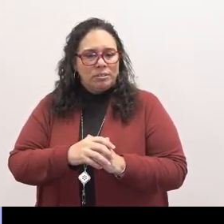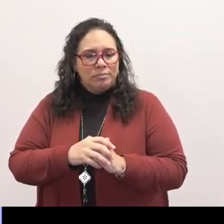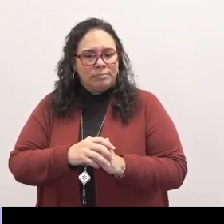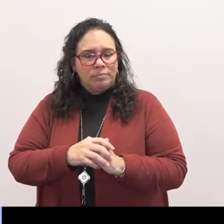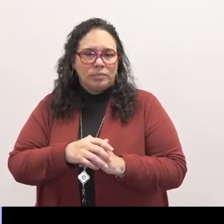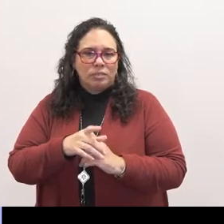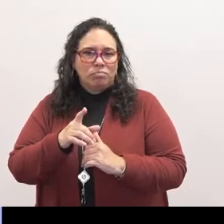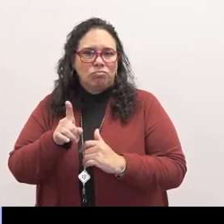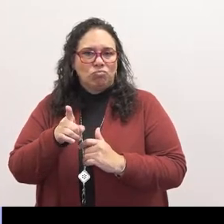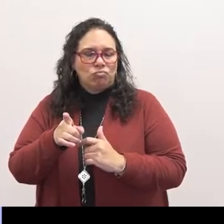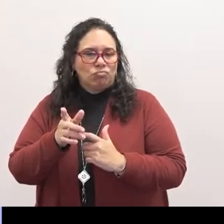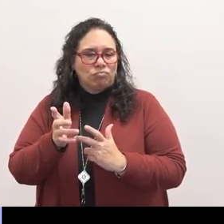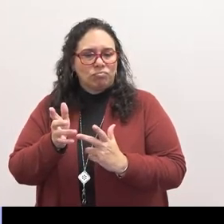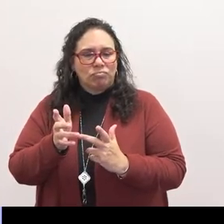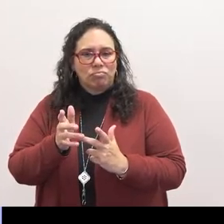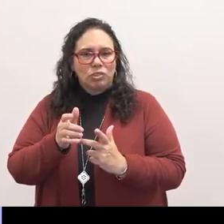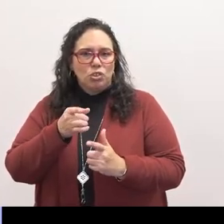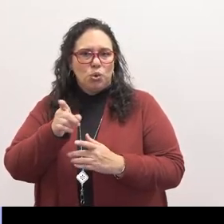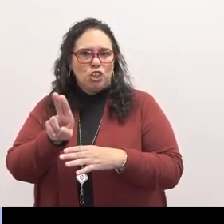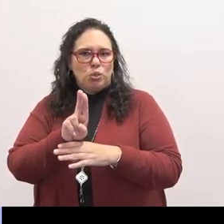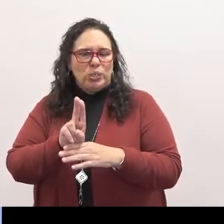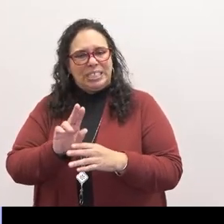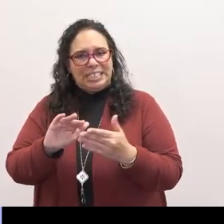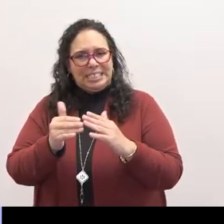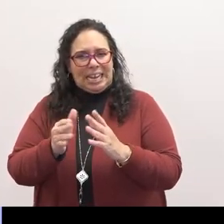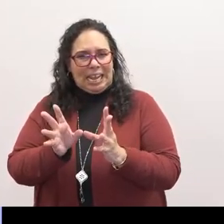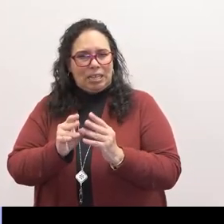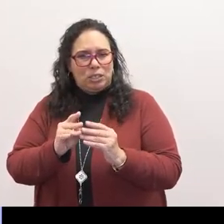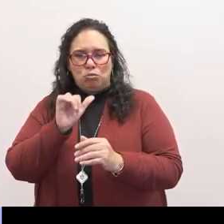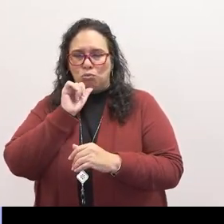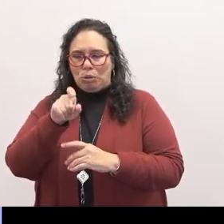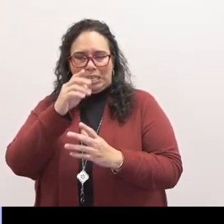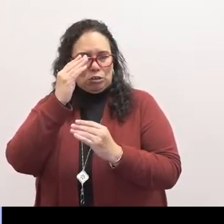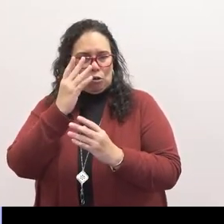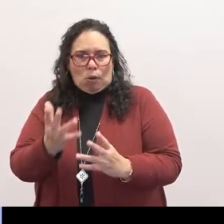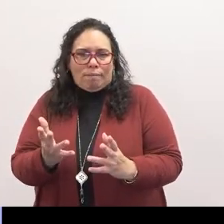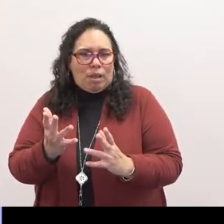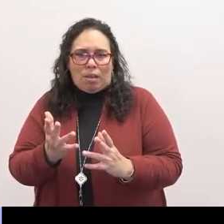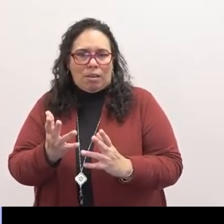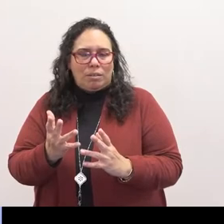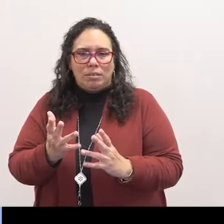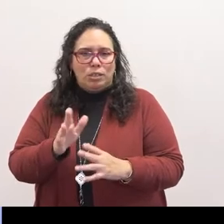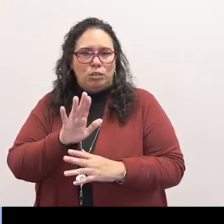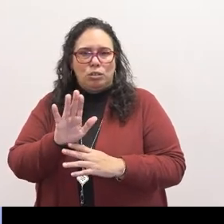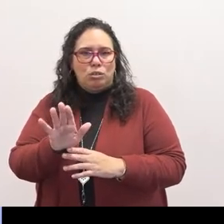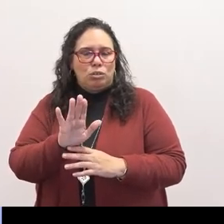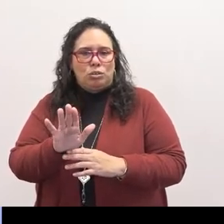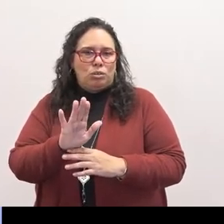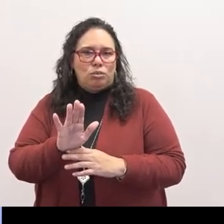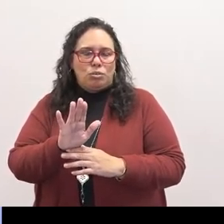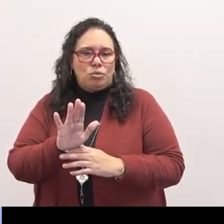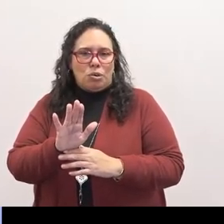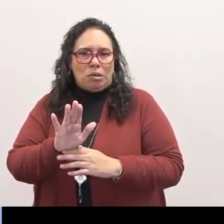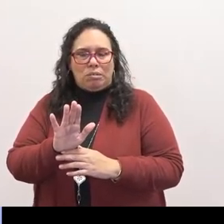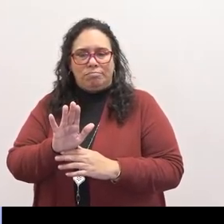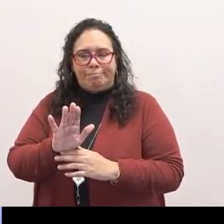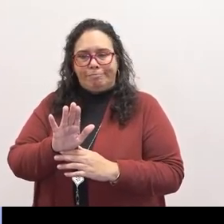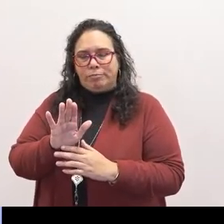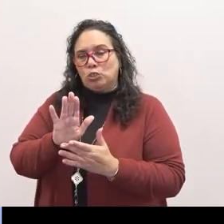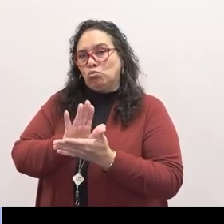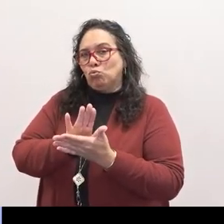sort of piggyback on their work. You don't have to notify your constituent. You can just follow their